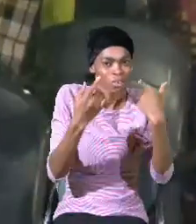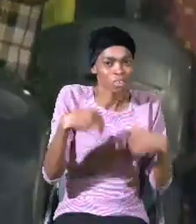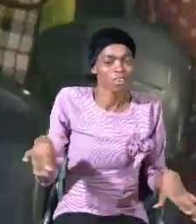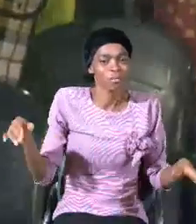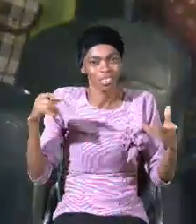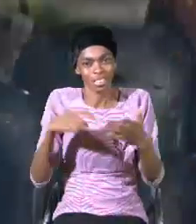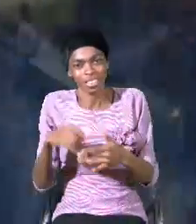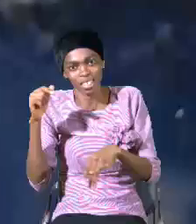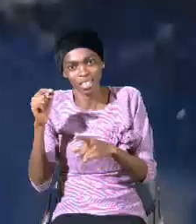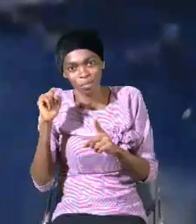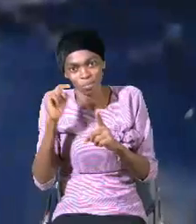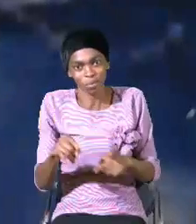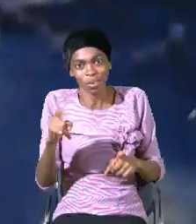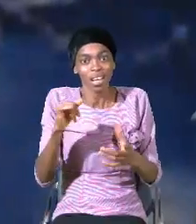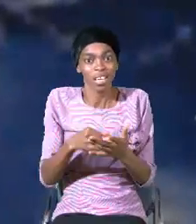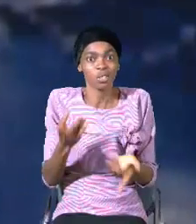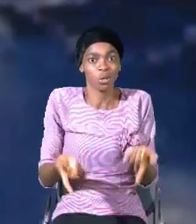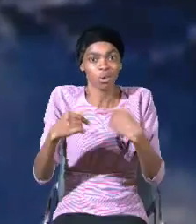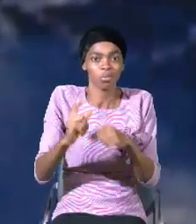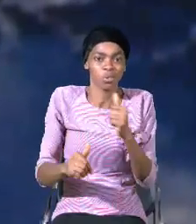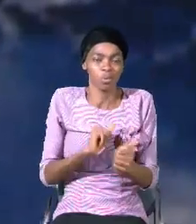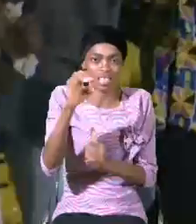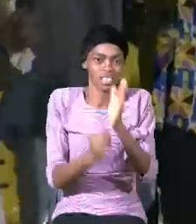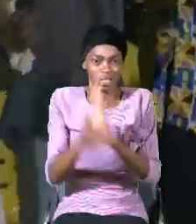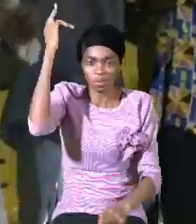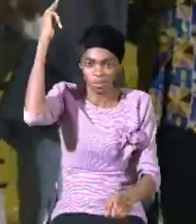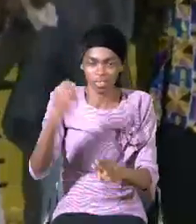in your life, in Jesus' name.